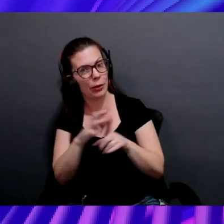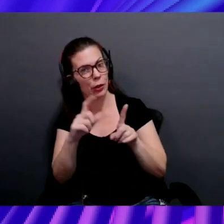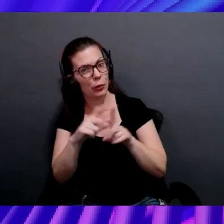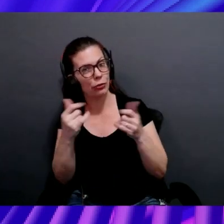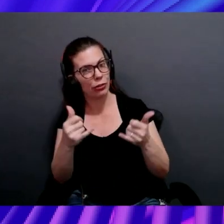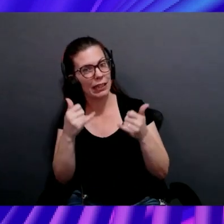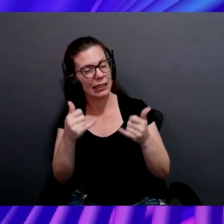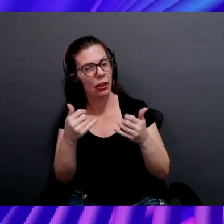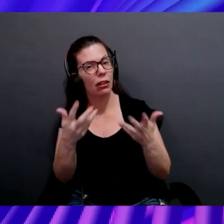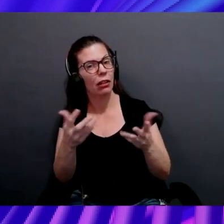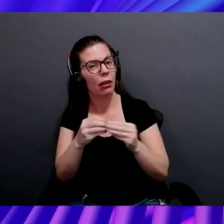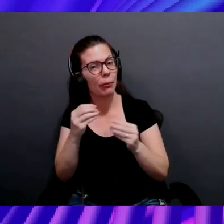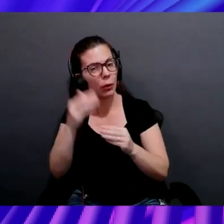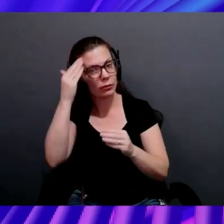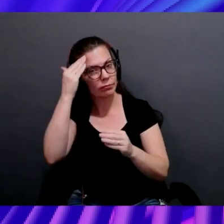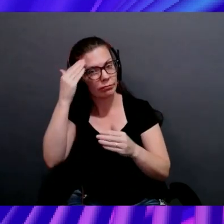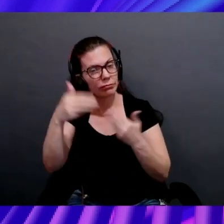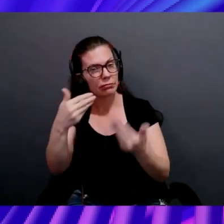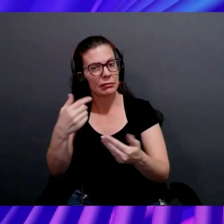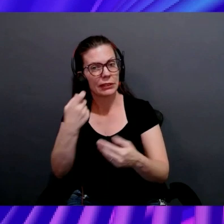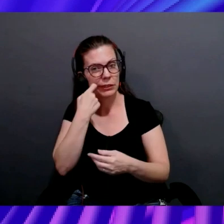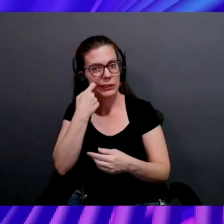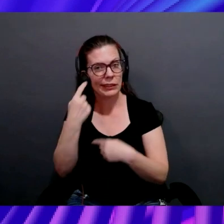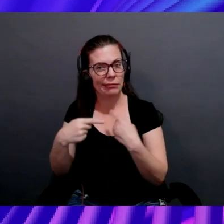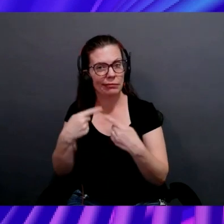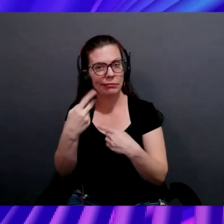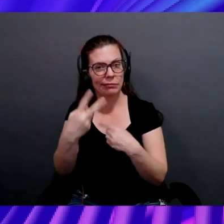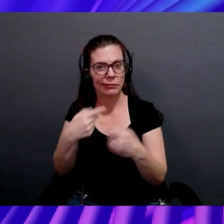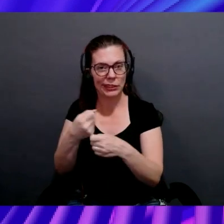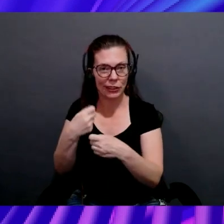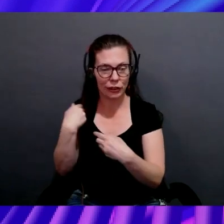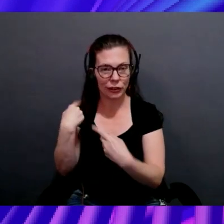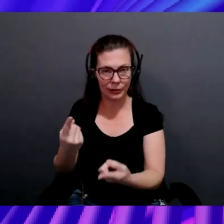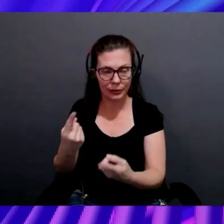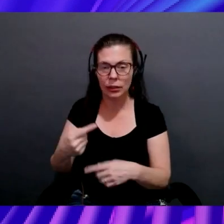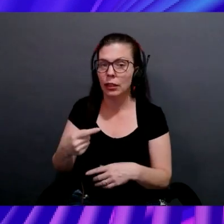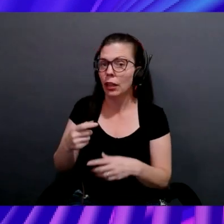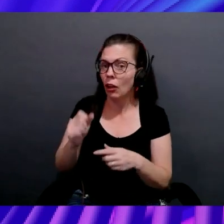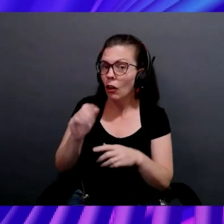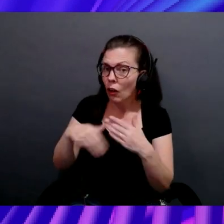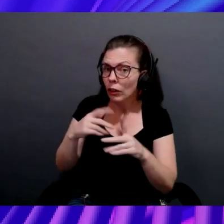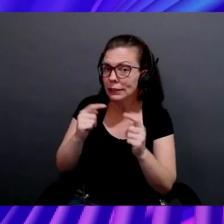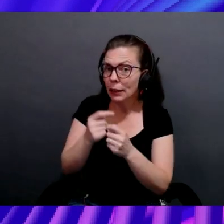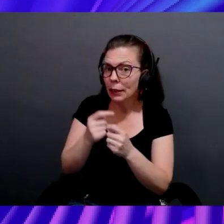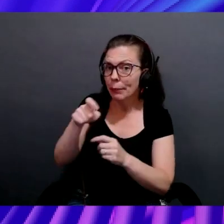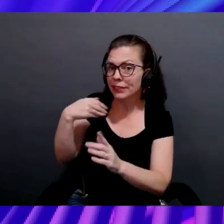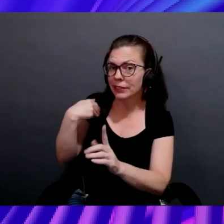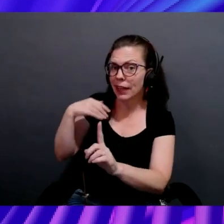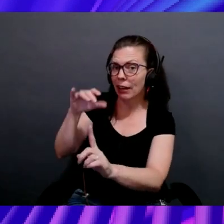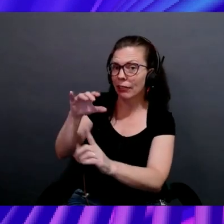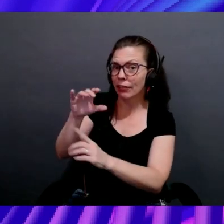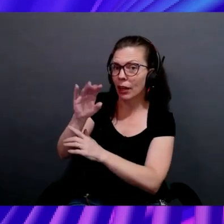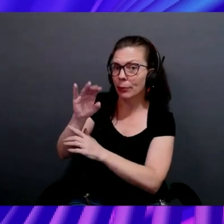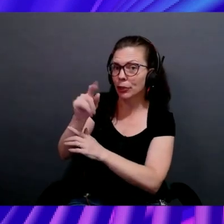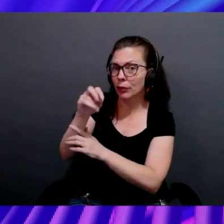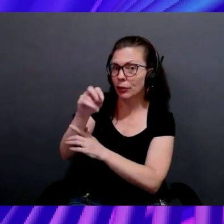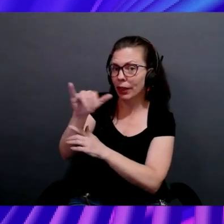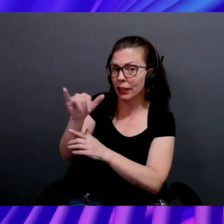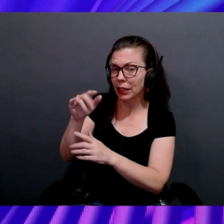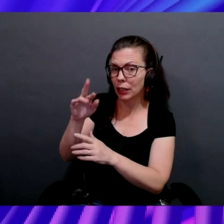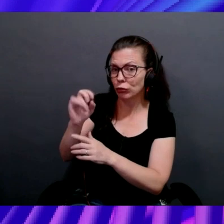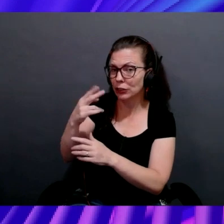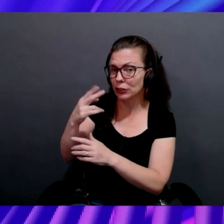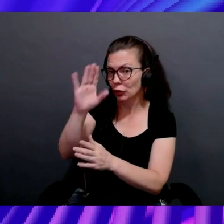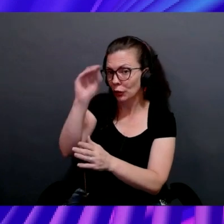traction in the past couple of years. But does every team need observability, Rich? Oh. What do you think? Oh, absolutely.